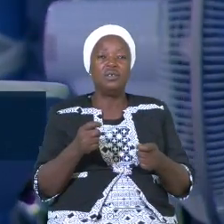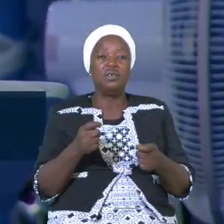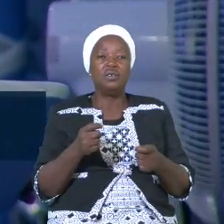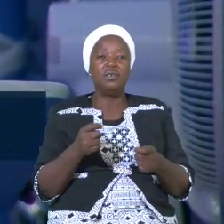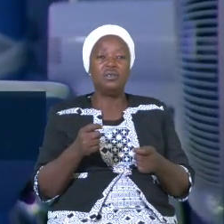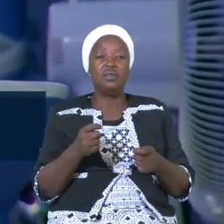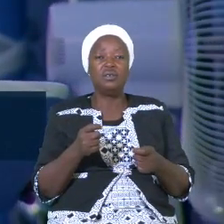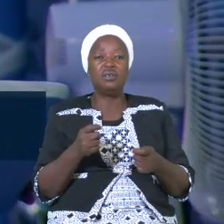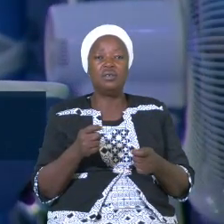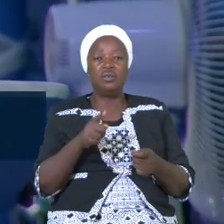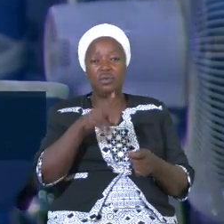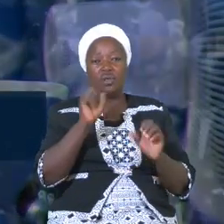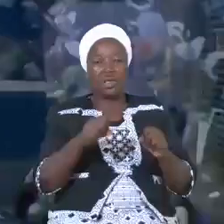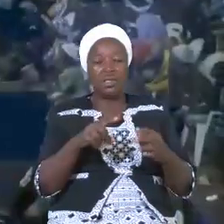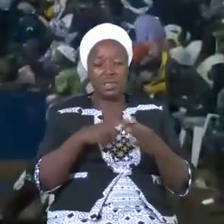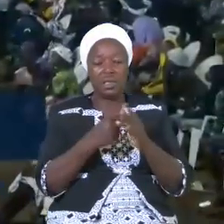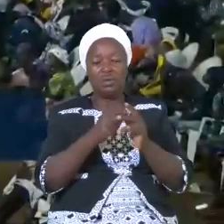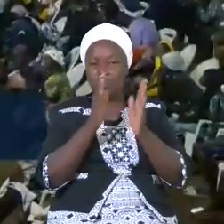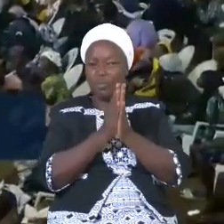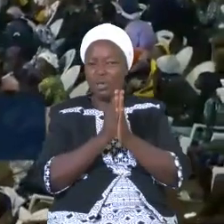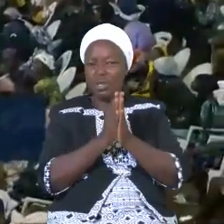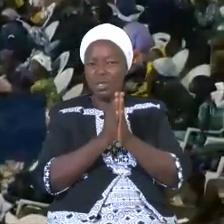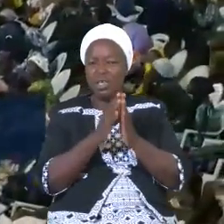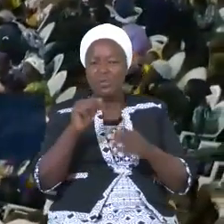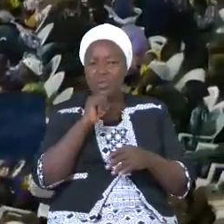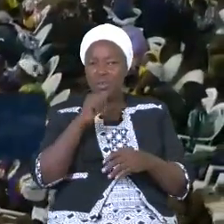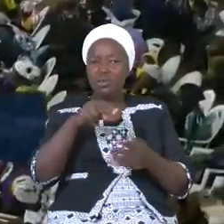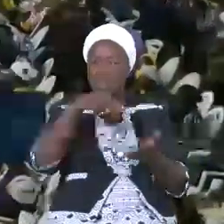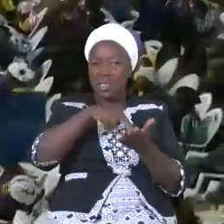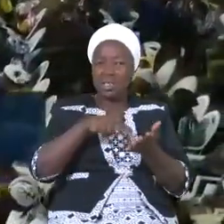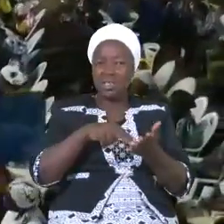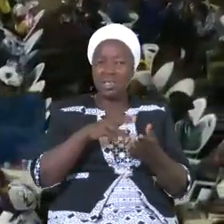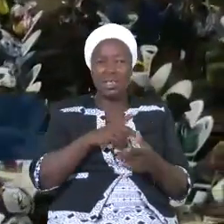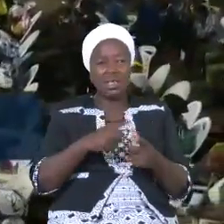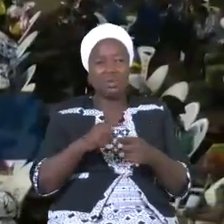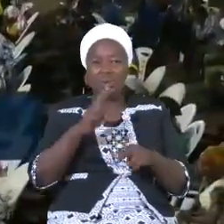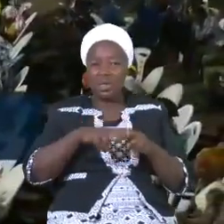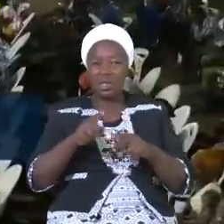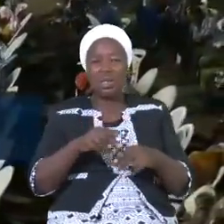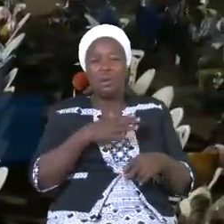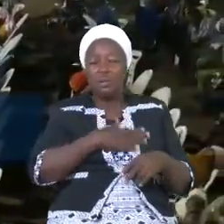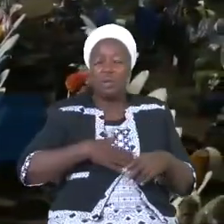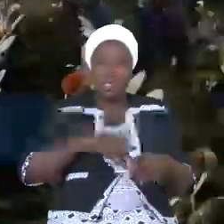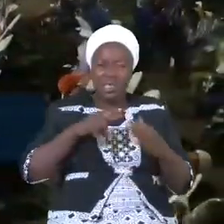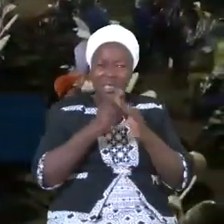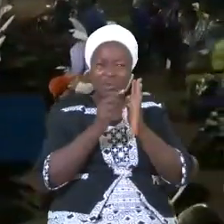you can begin to pray talk to the lord about your cases